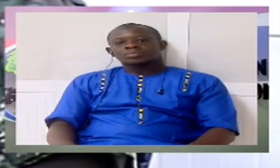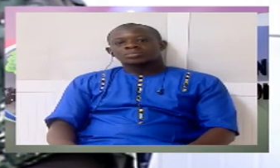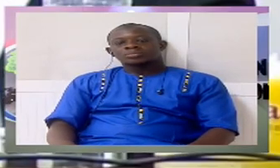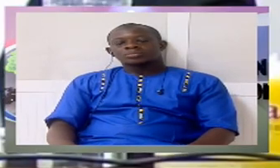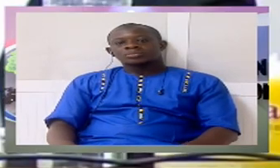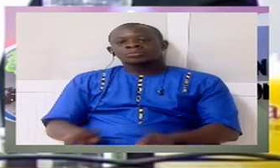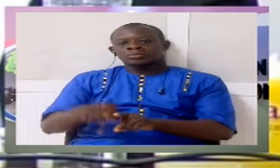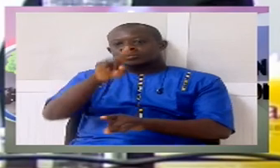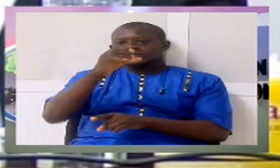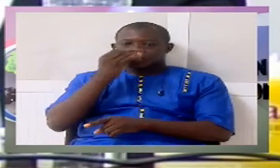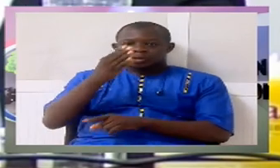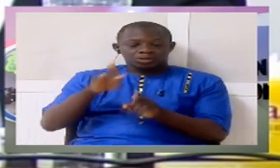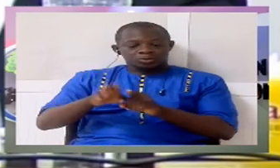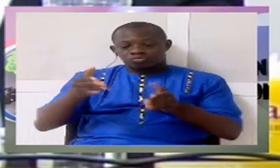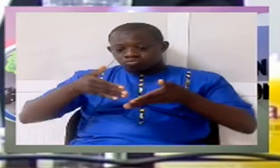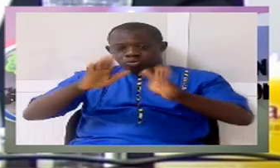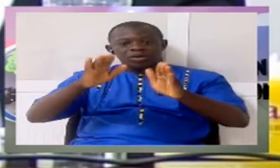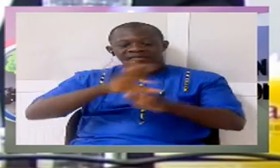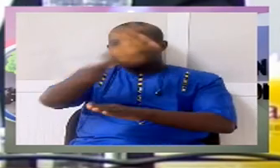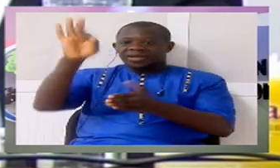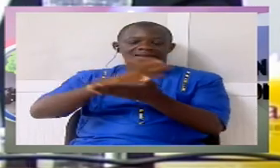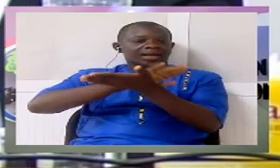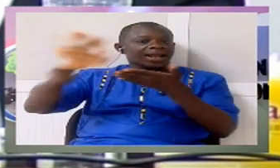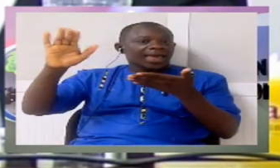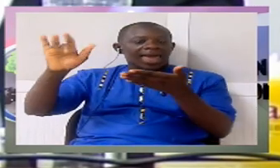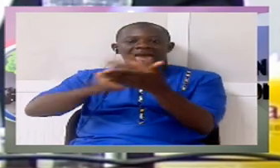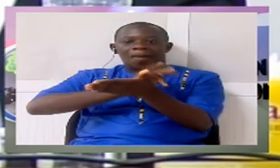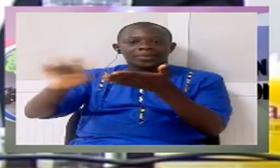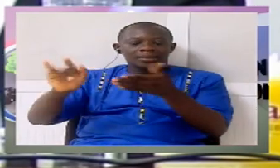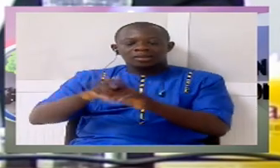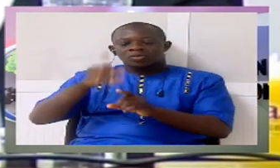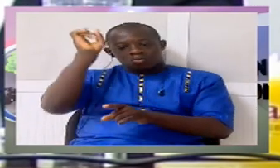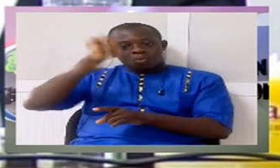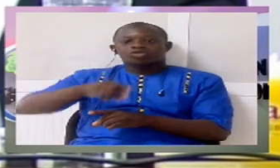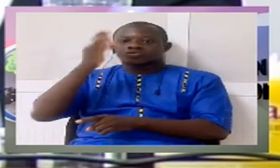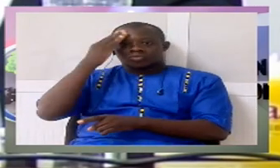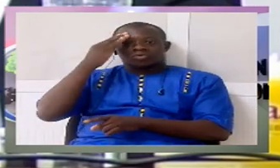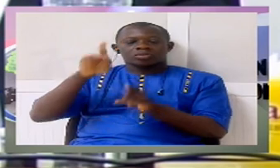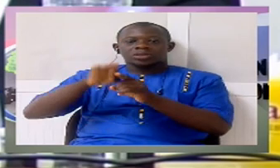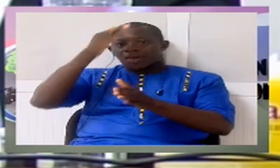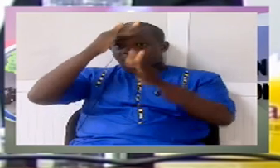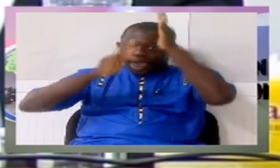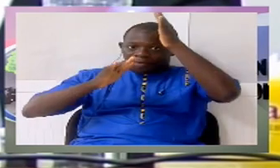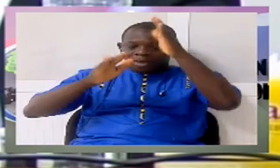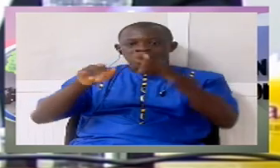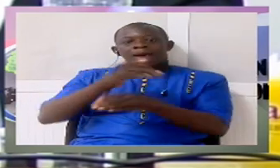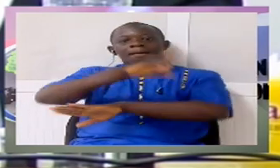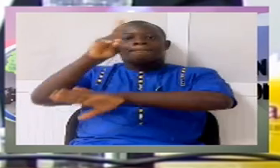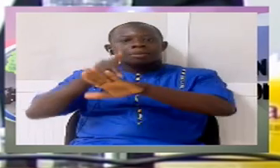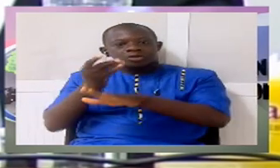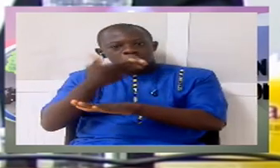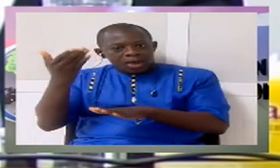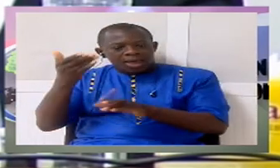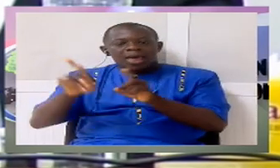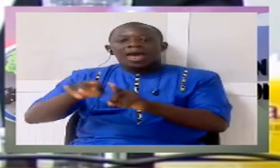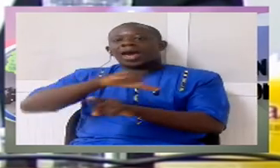You said the road was very clear, so you would obviously know where the sweeper, the military sweeper, was. Ngane yoon wi nak mu ngi